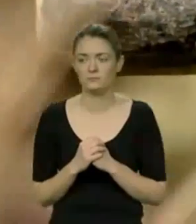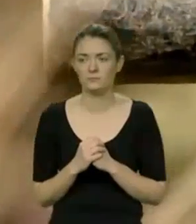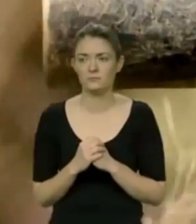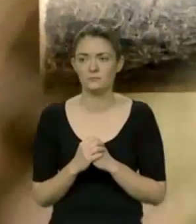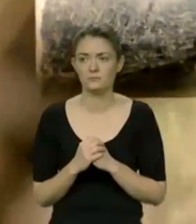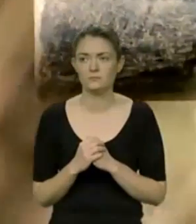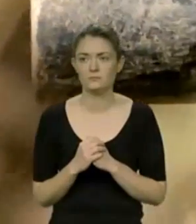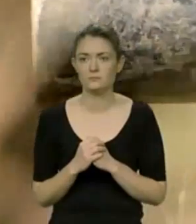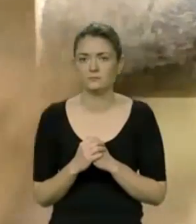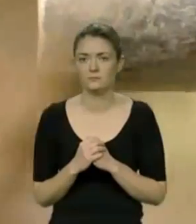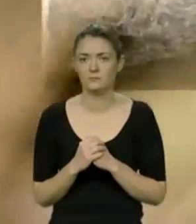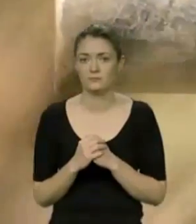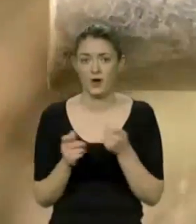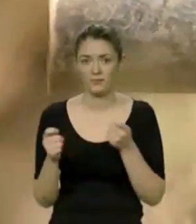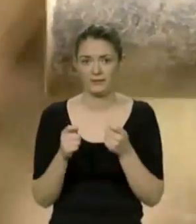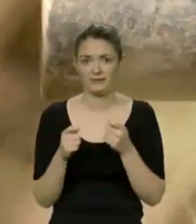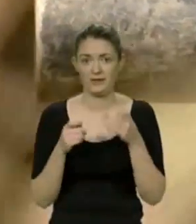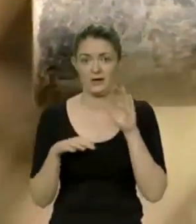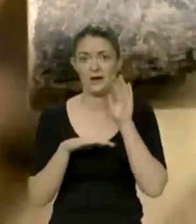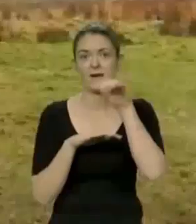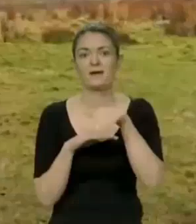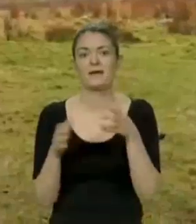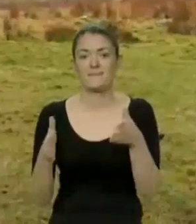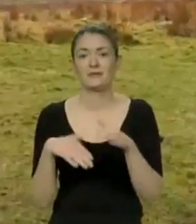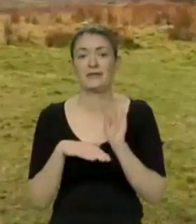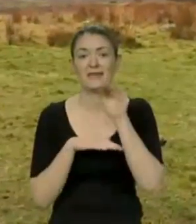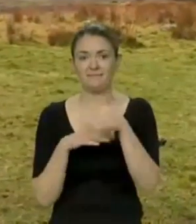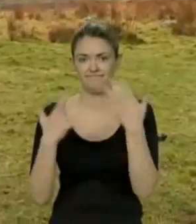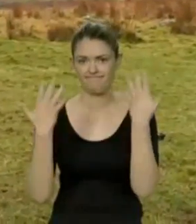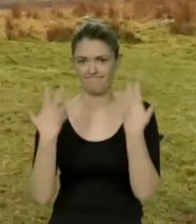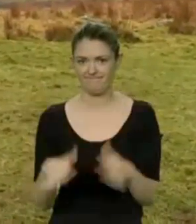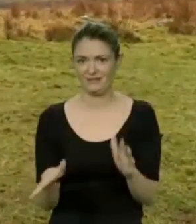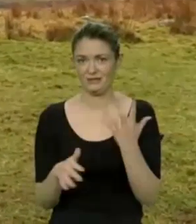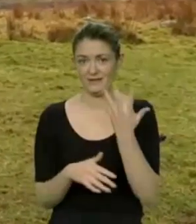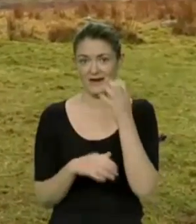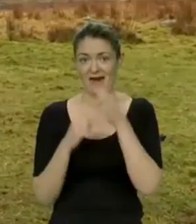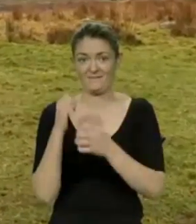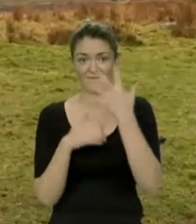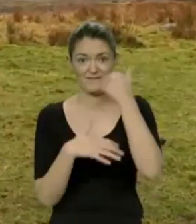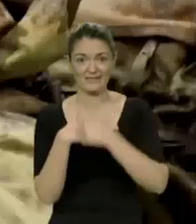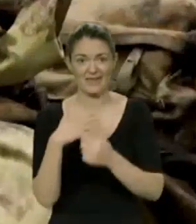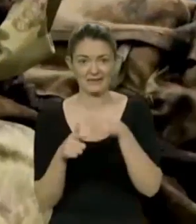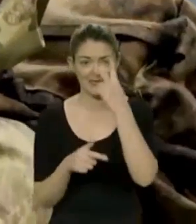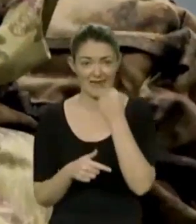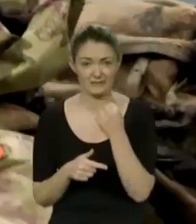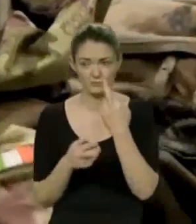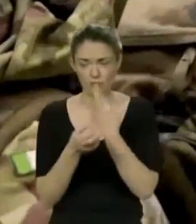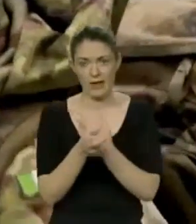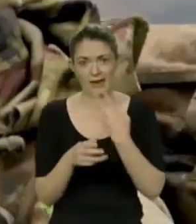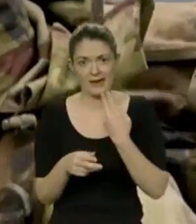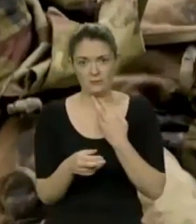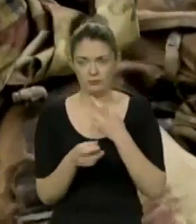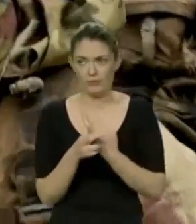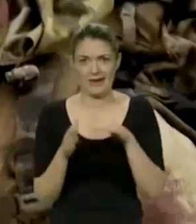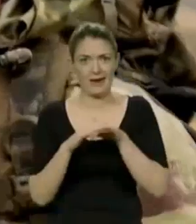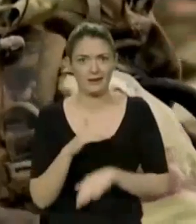The operation on Cemetery Hill is complete. It's the end of 5 days and nights of relentless battering. In fairness to the